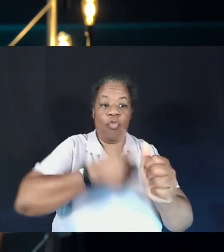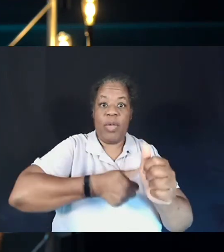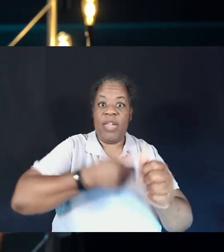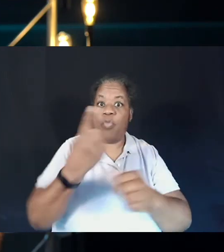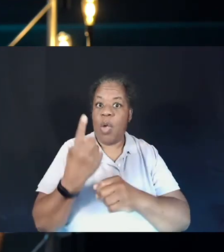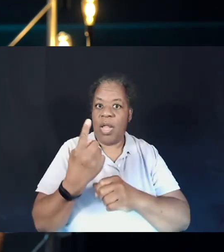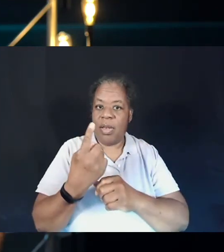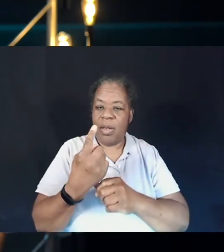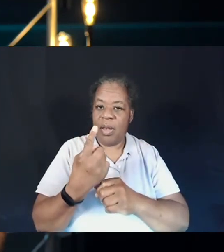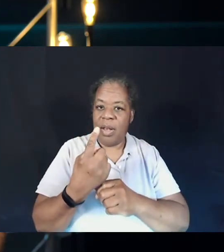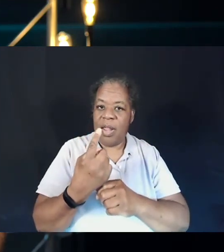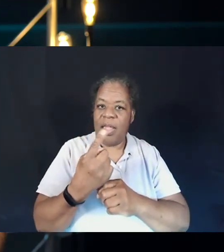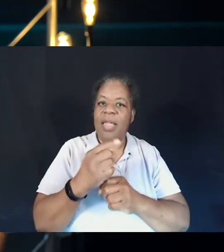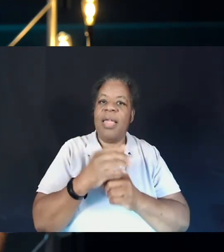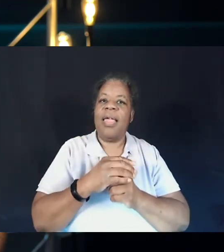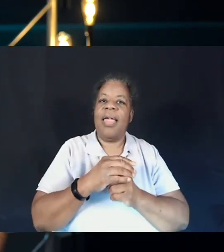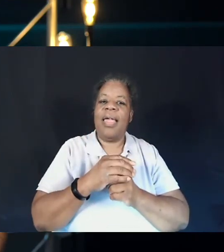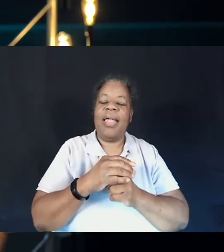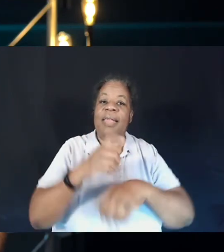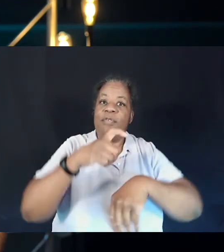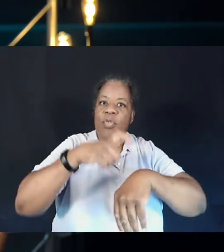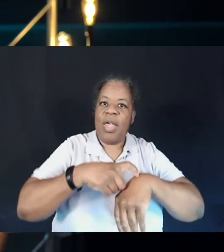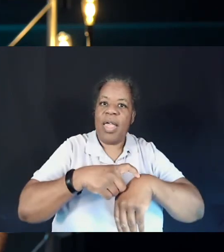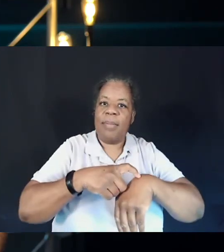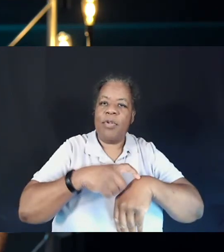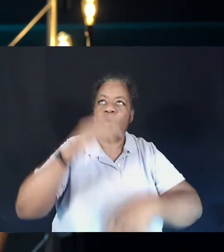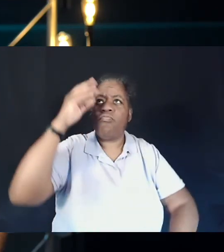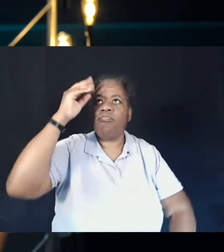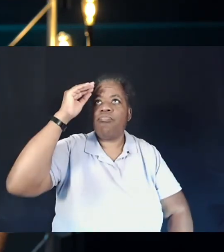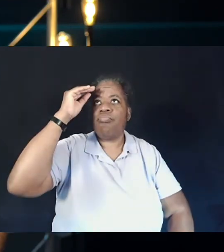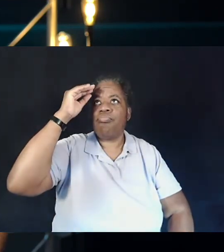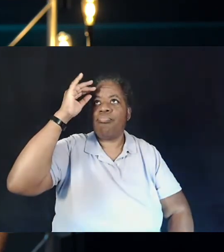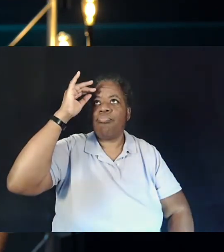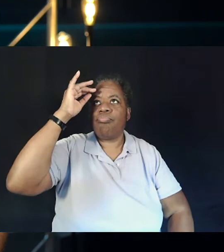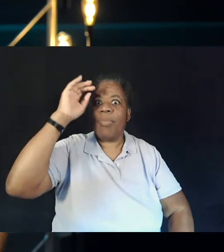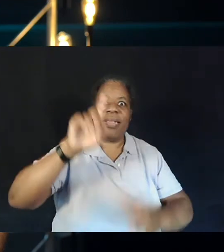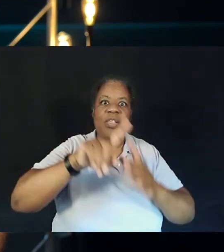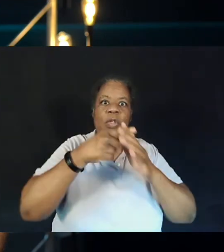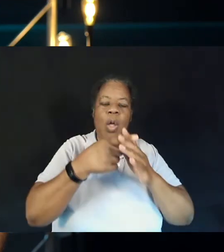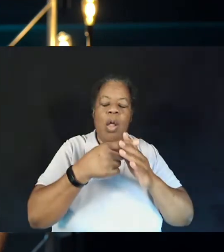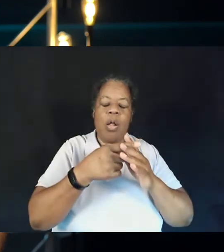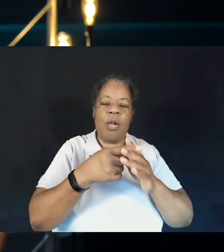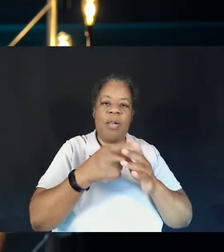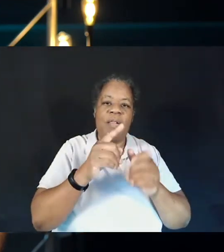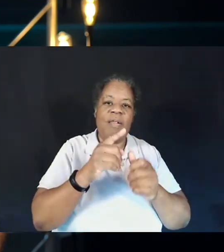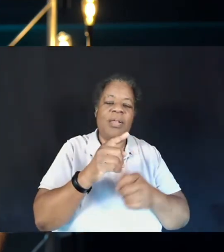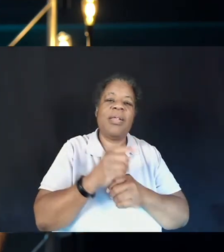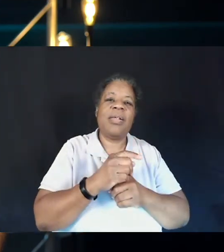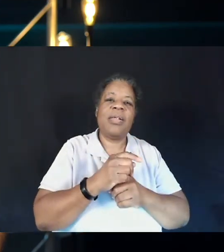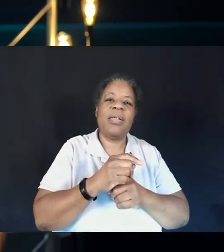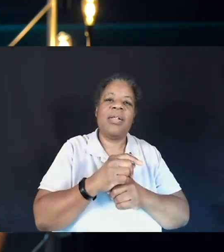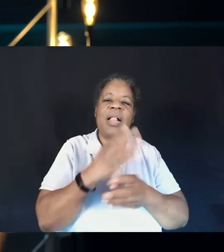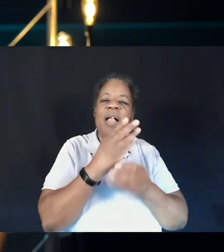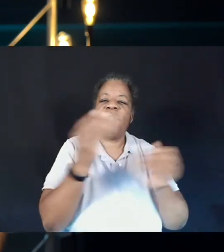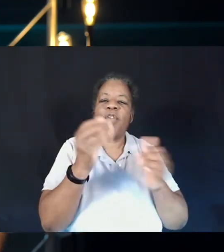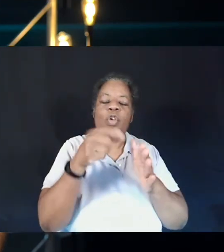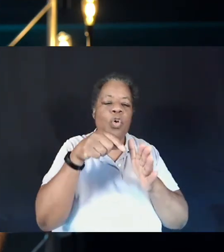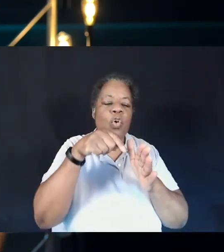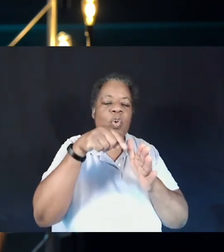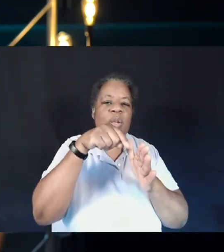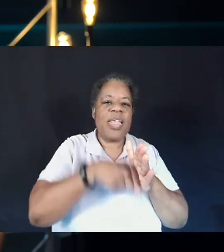bit of space to reflect. So let's just start with this. Let's start with a few deep centering